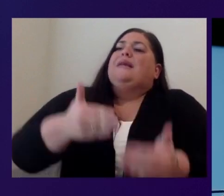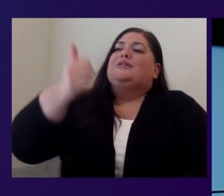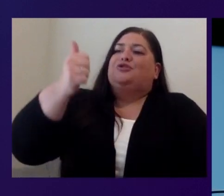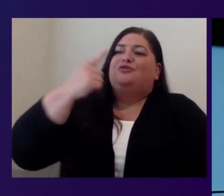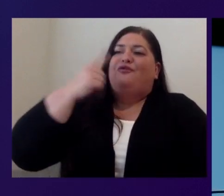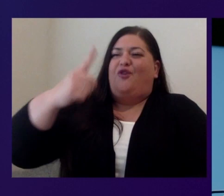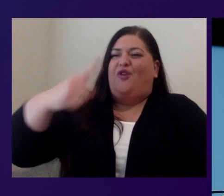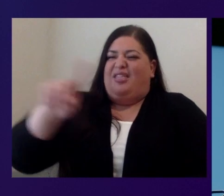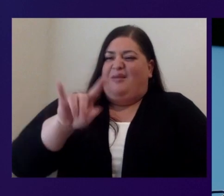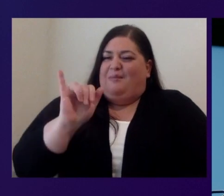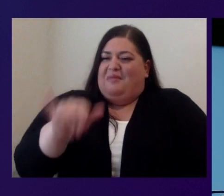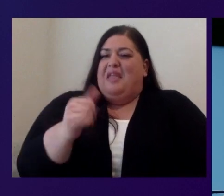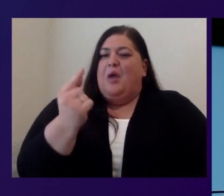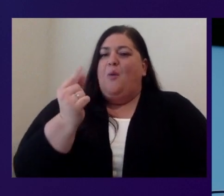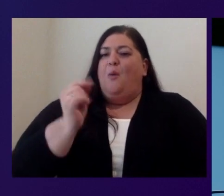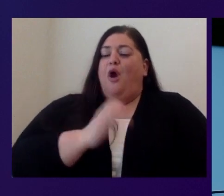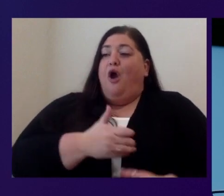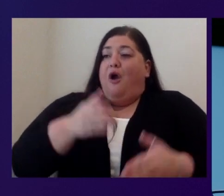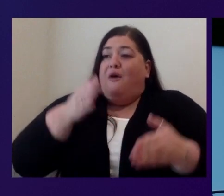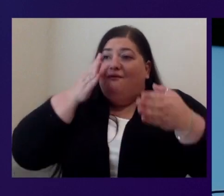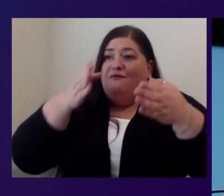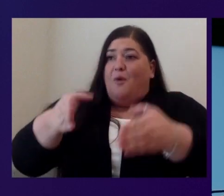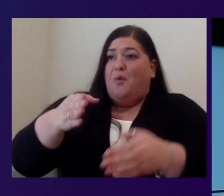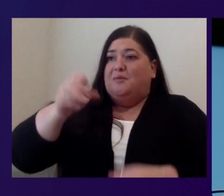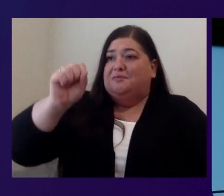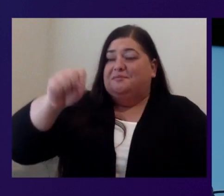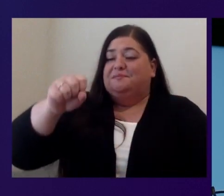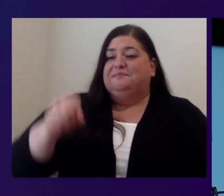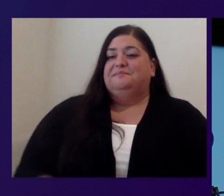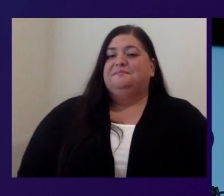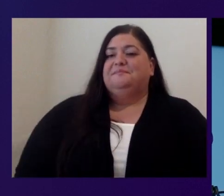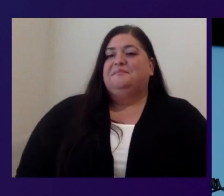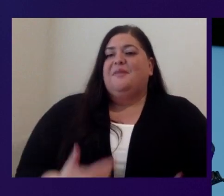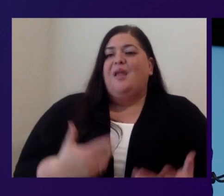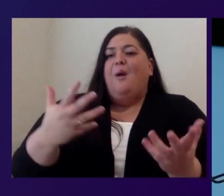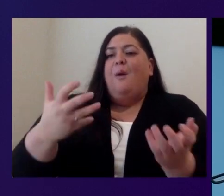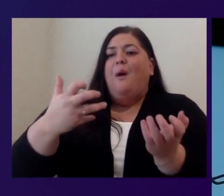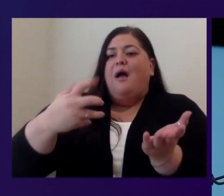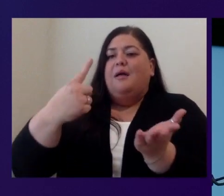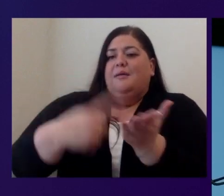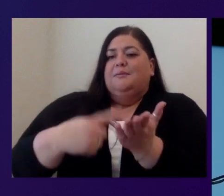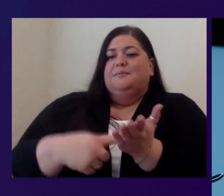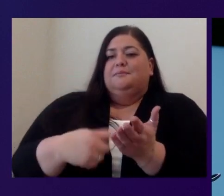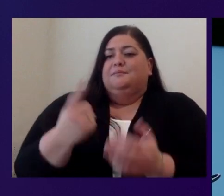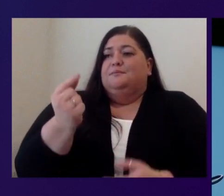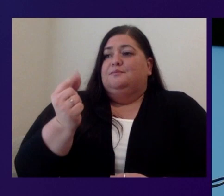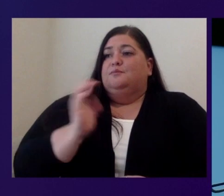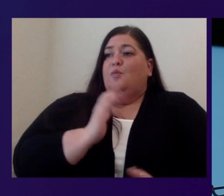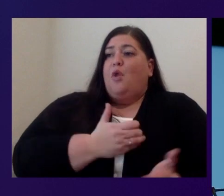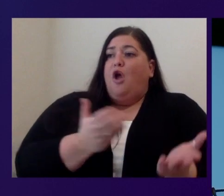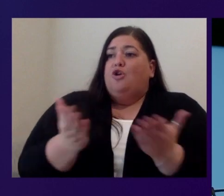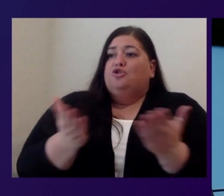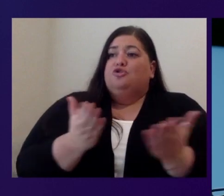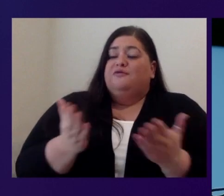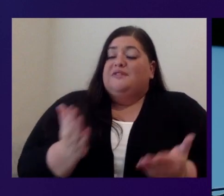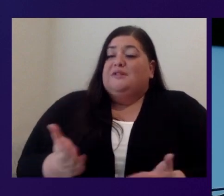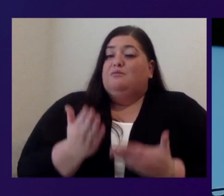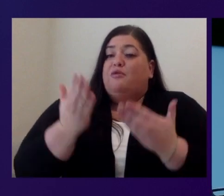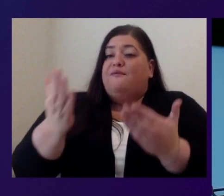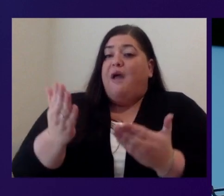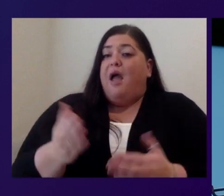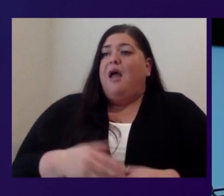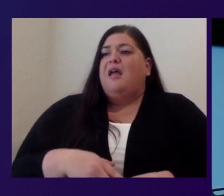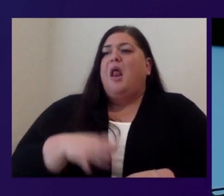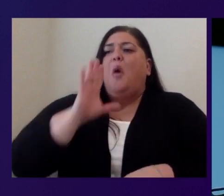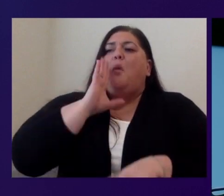on. So let me talk a little bit about what our services do, and then I'm gonna talk a little bit about the